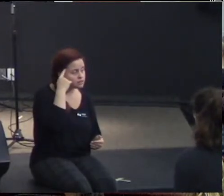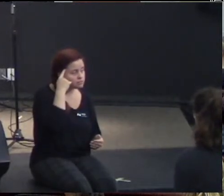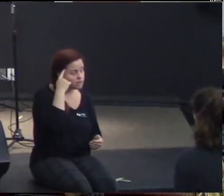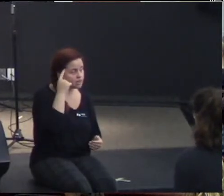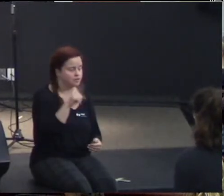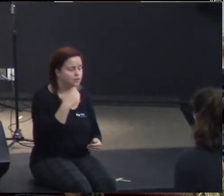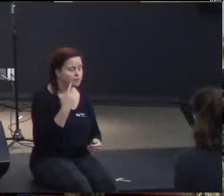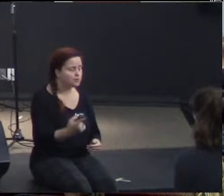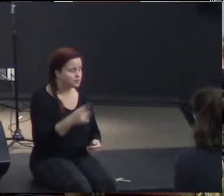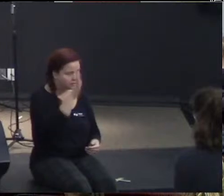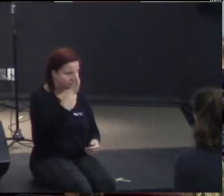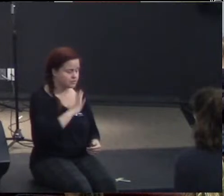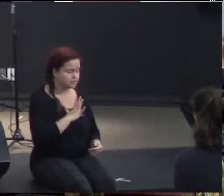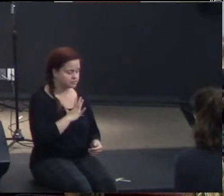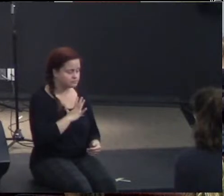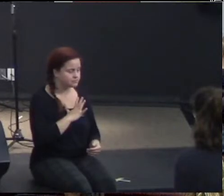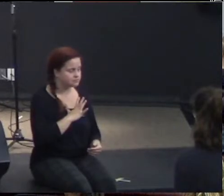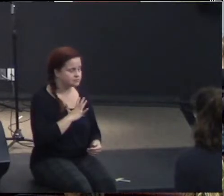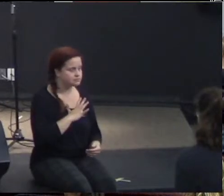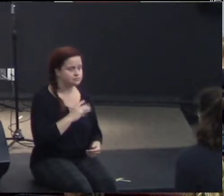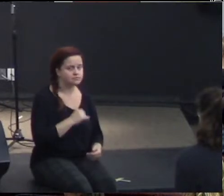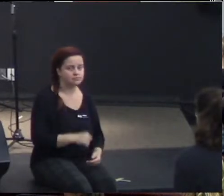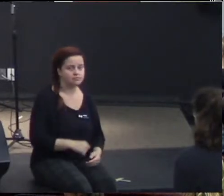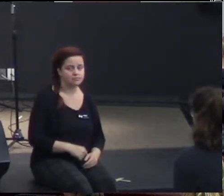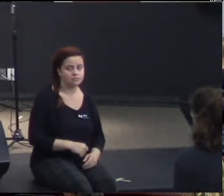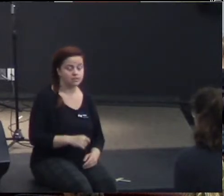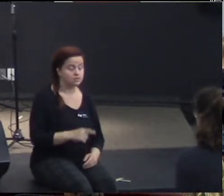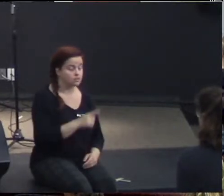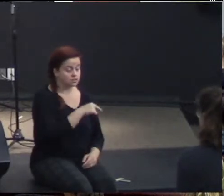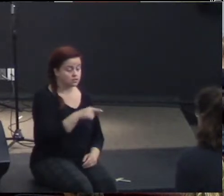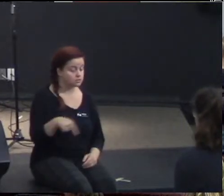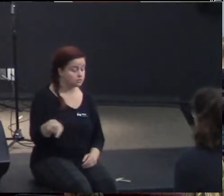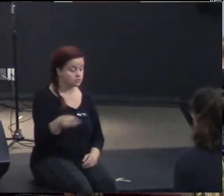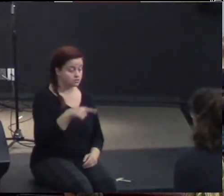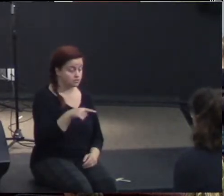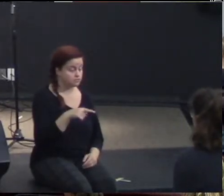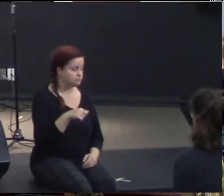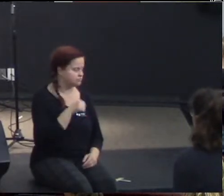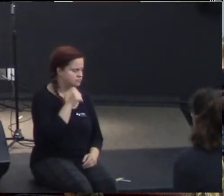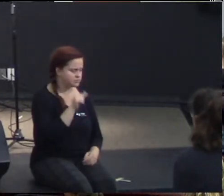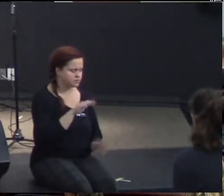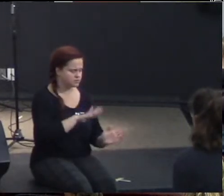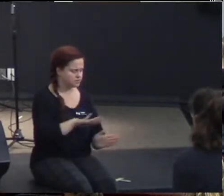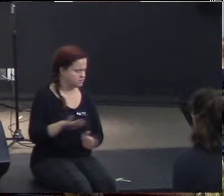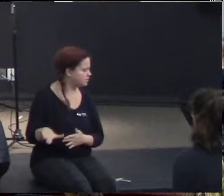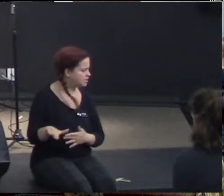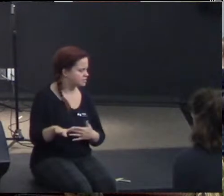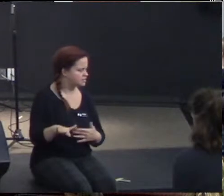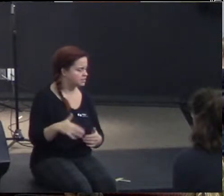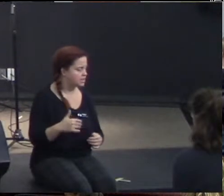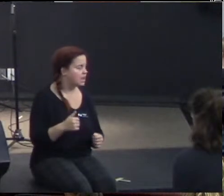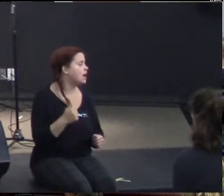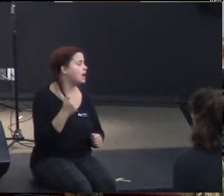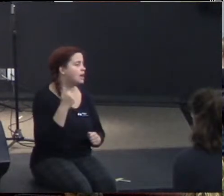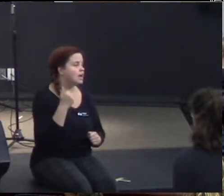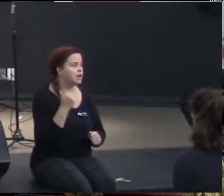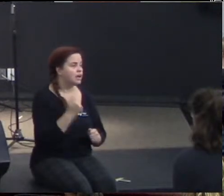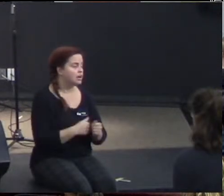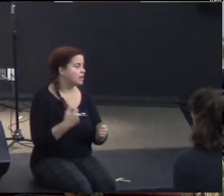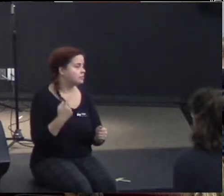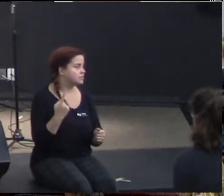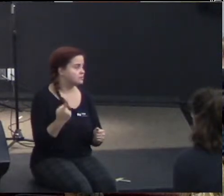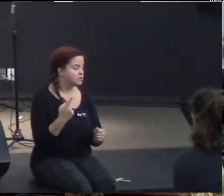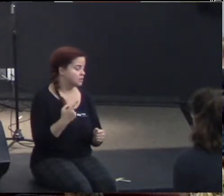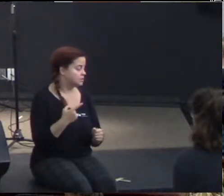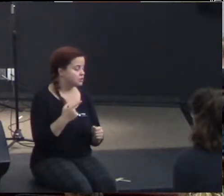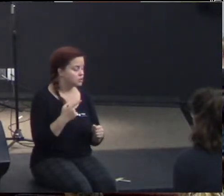like, you don't get away either. Anyone who wants to come after me must deny himself and take up his cross daily. For what can a